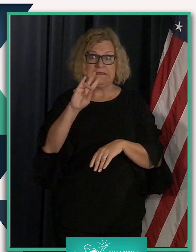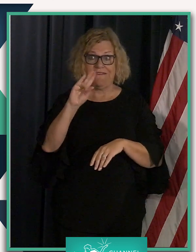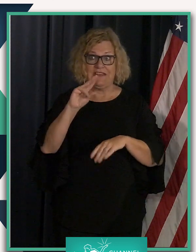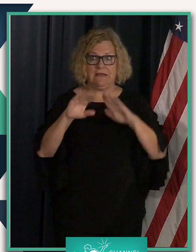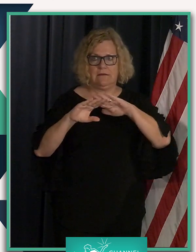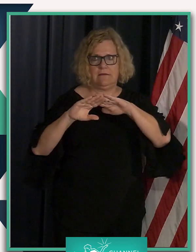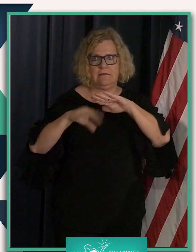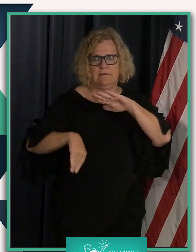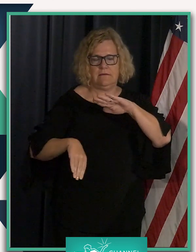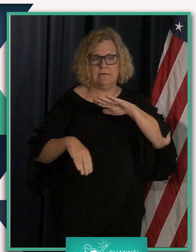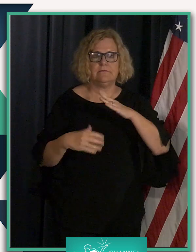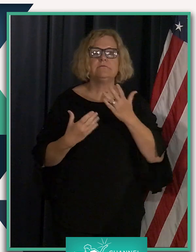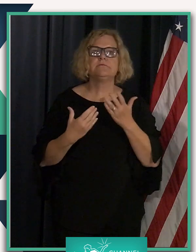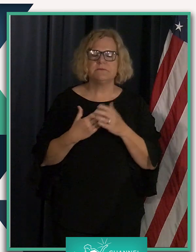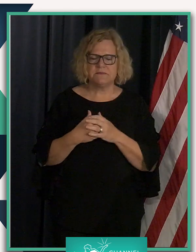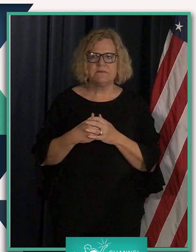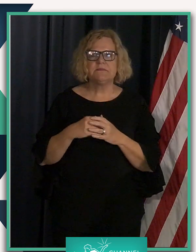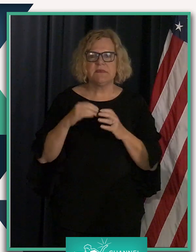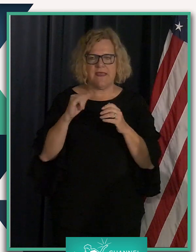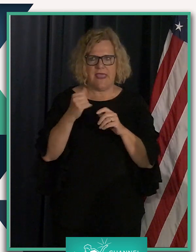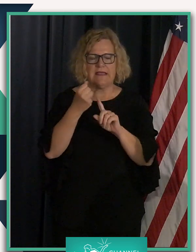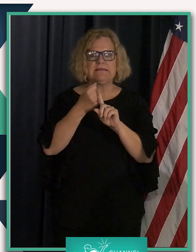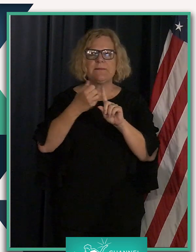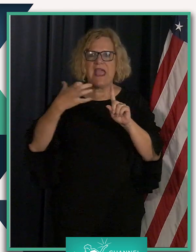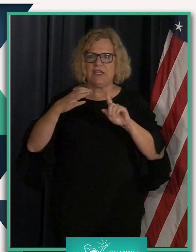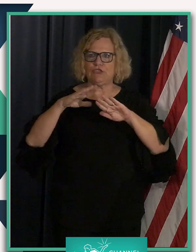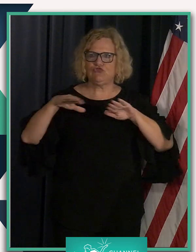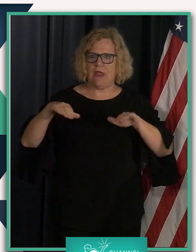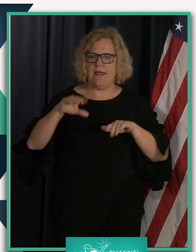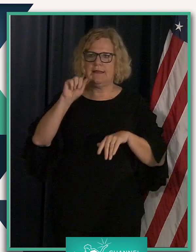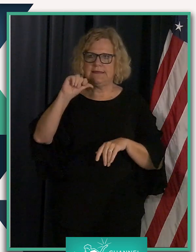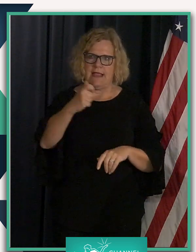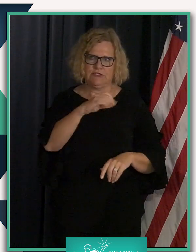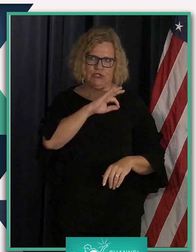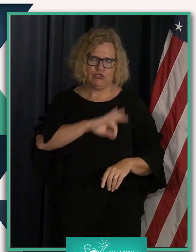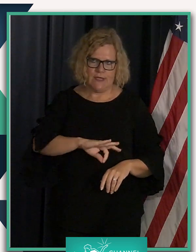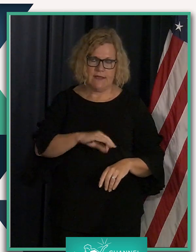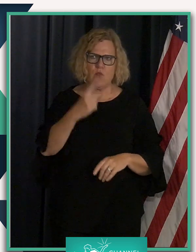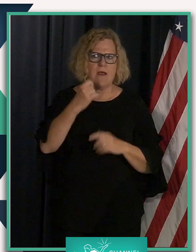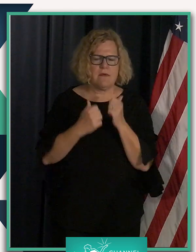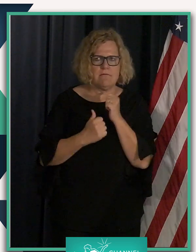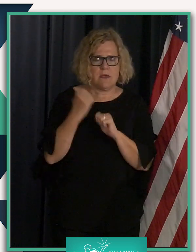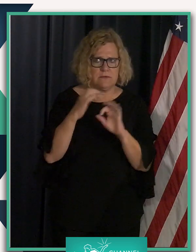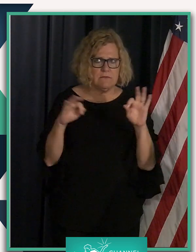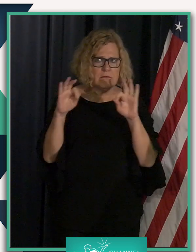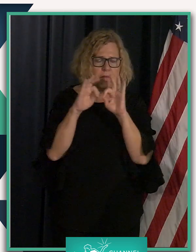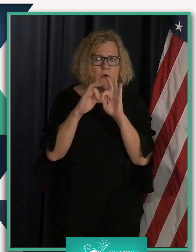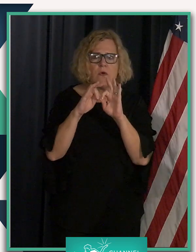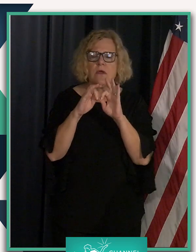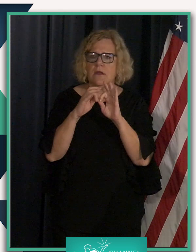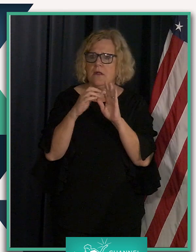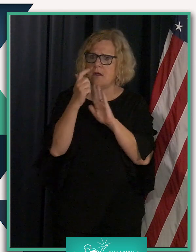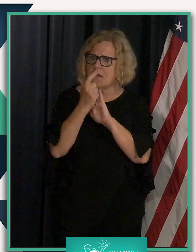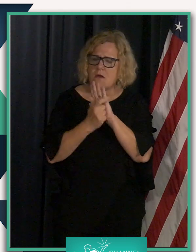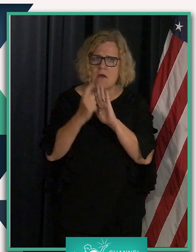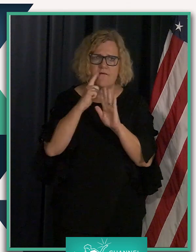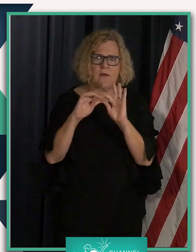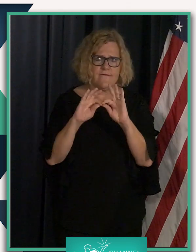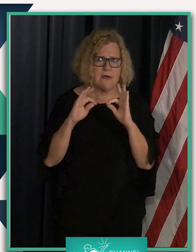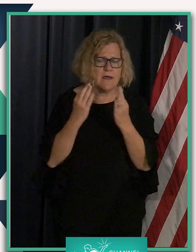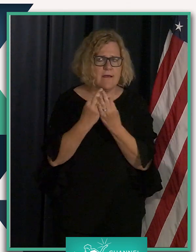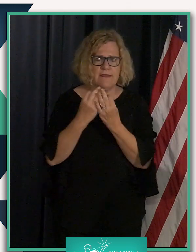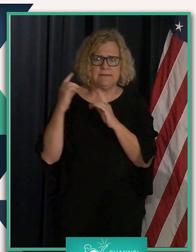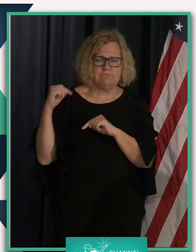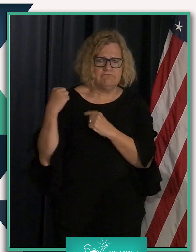under. And that's the expanded child tax credit, which is one of the most important pieces of legislation for families